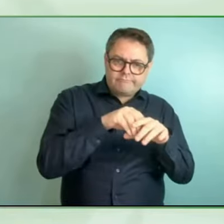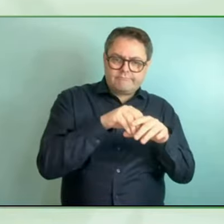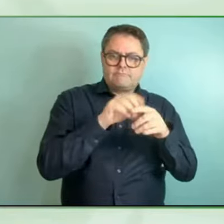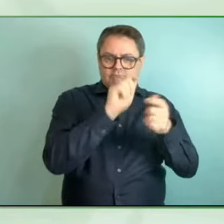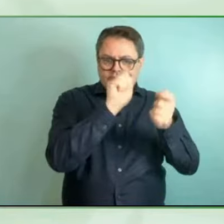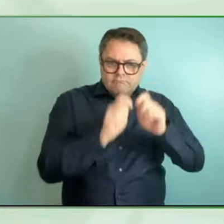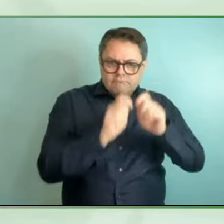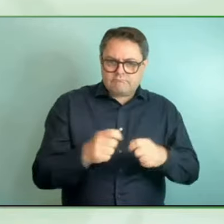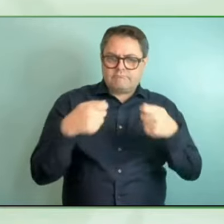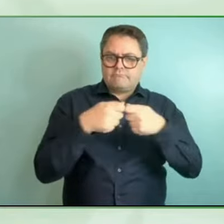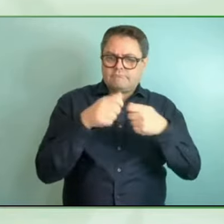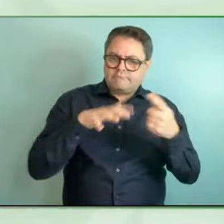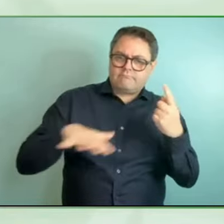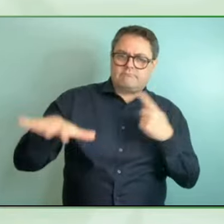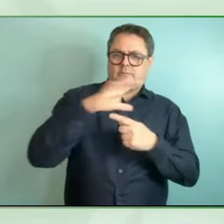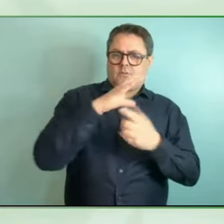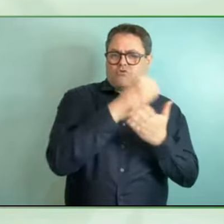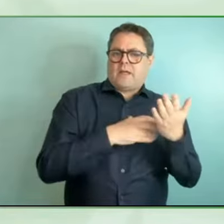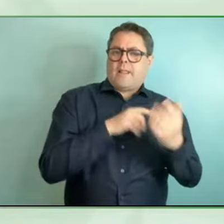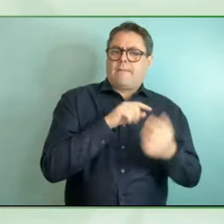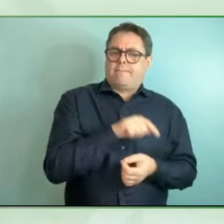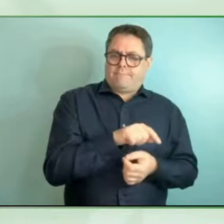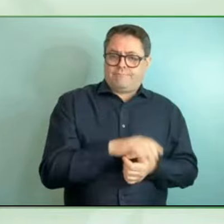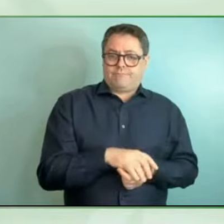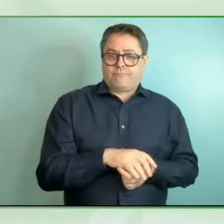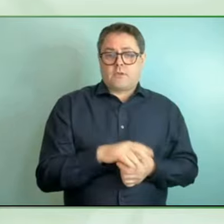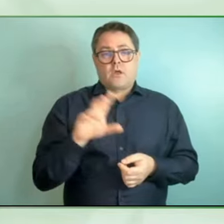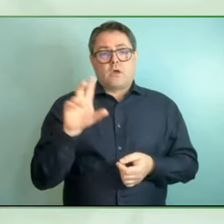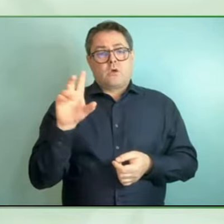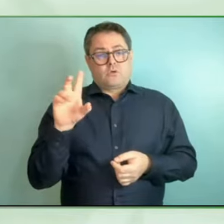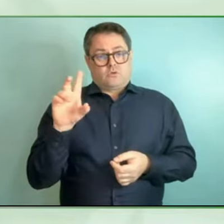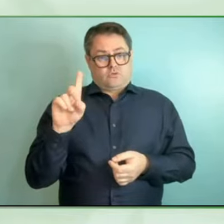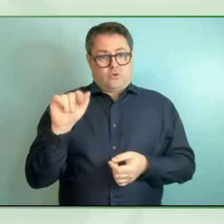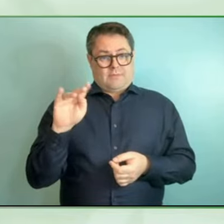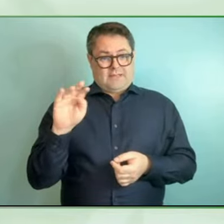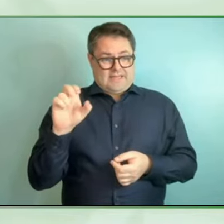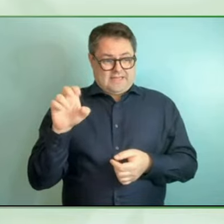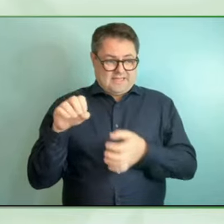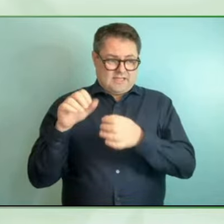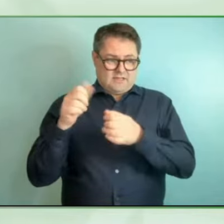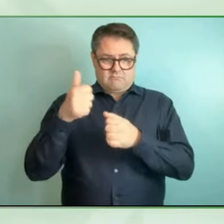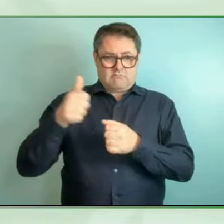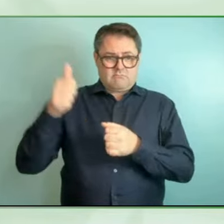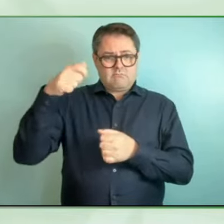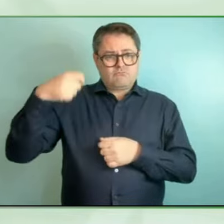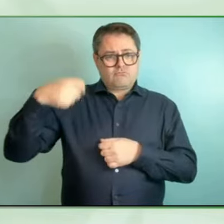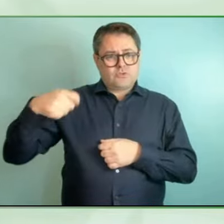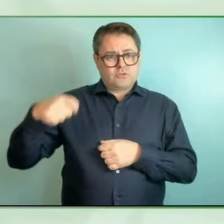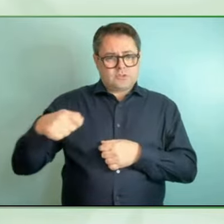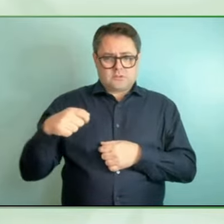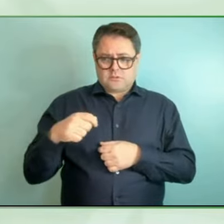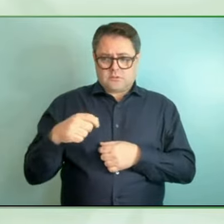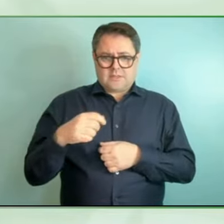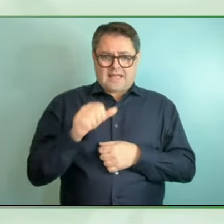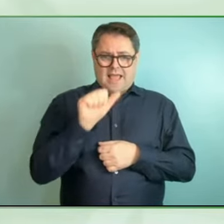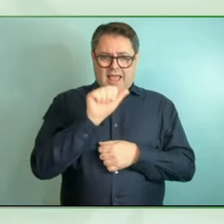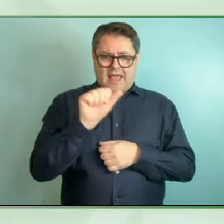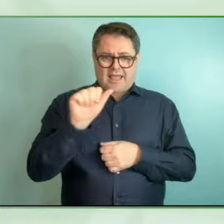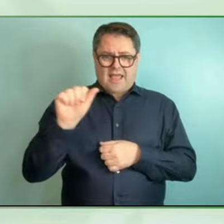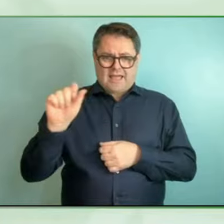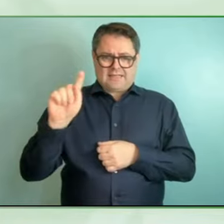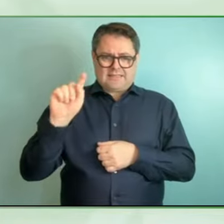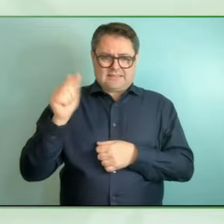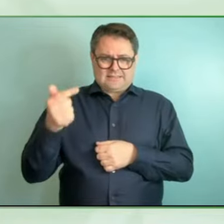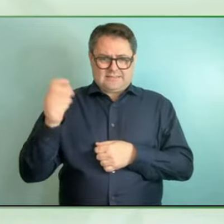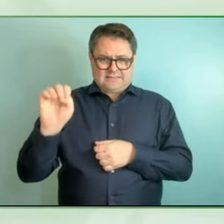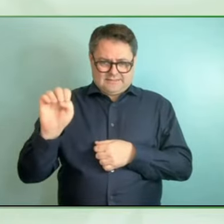that. Dominique is president of AAATE for 1 year, 2 years? I just